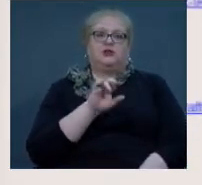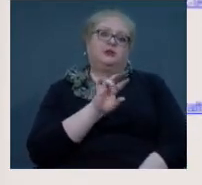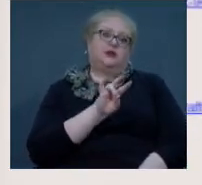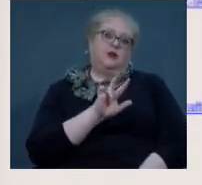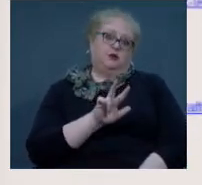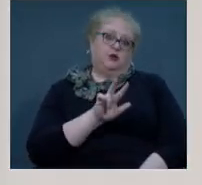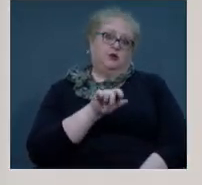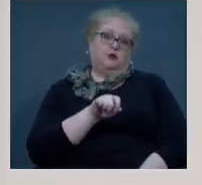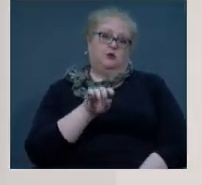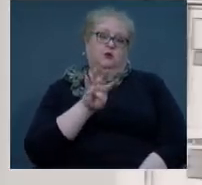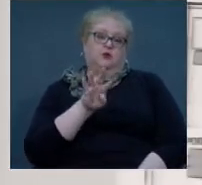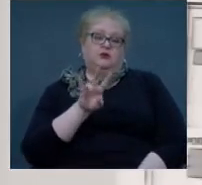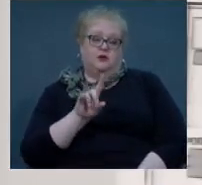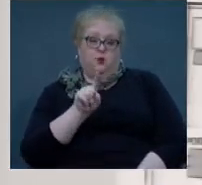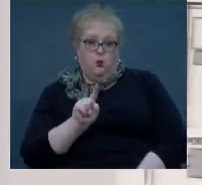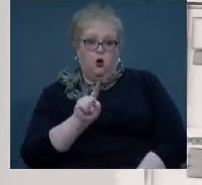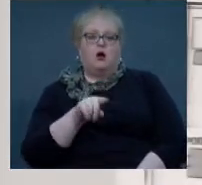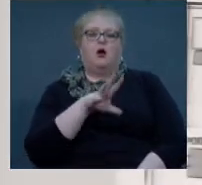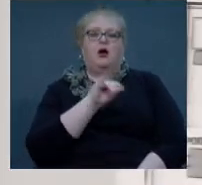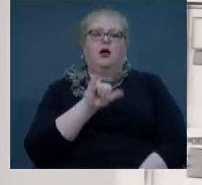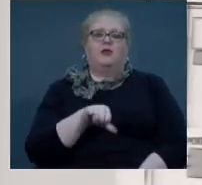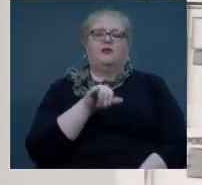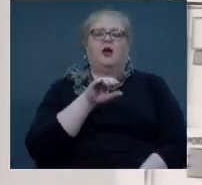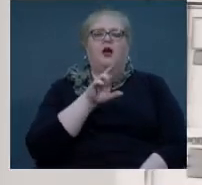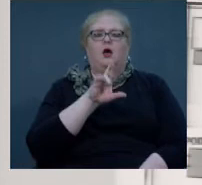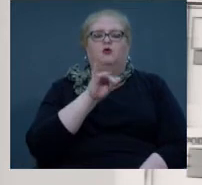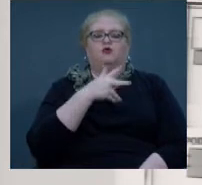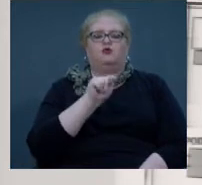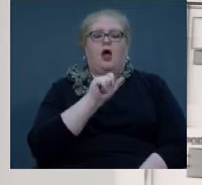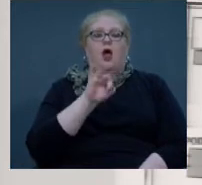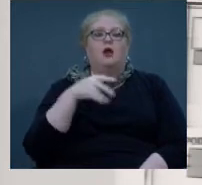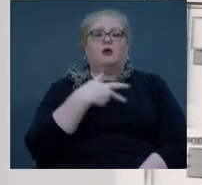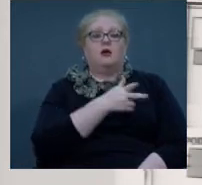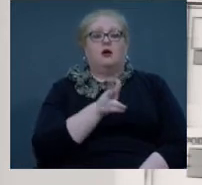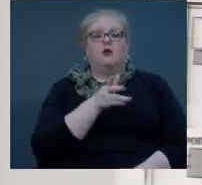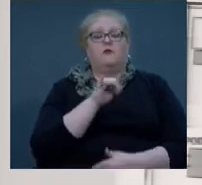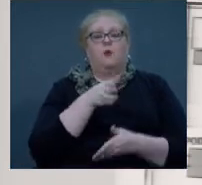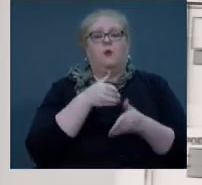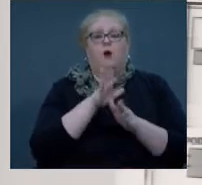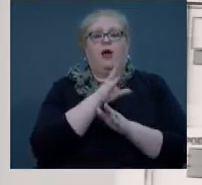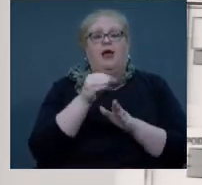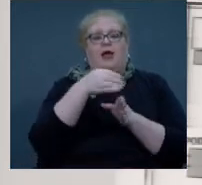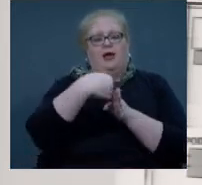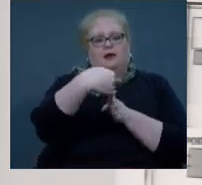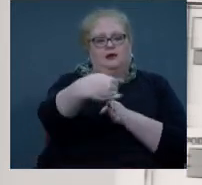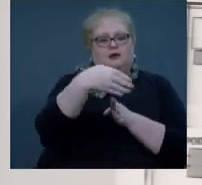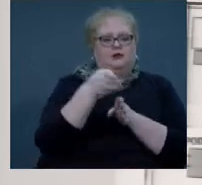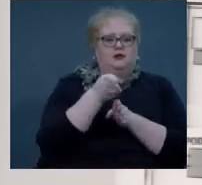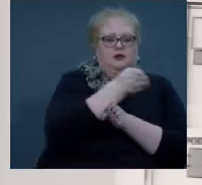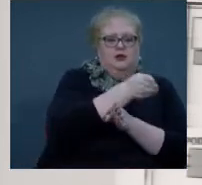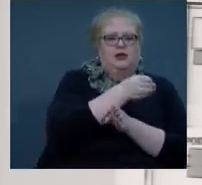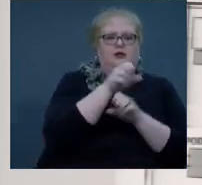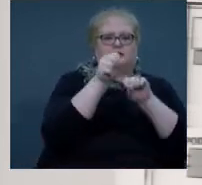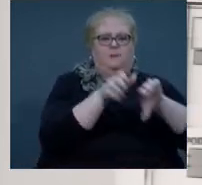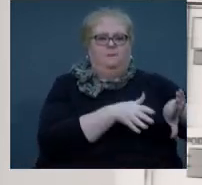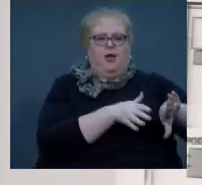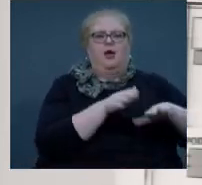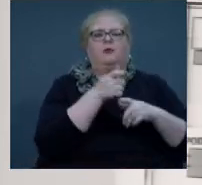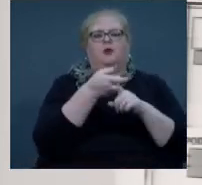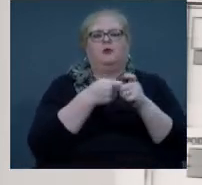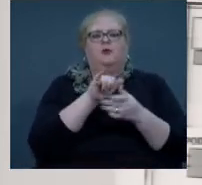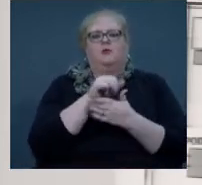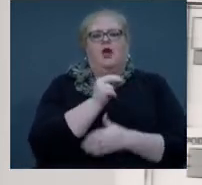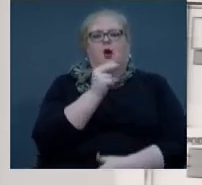G23471, exclusive right-of-way and easement abandonment for an undeveloped 30-foot unnamed right-of-way located north of Canis